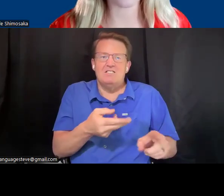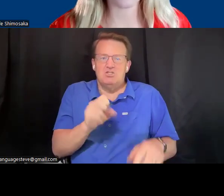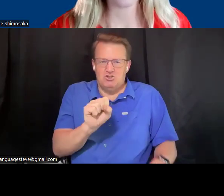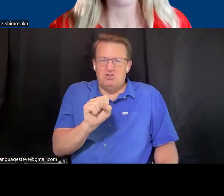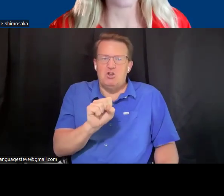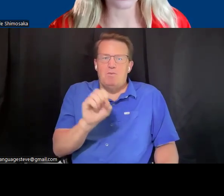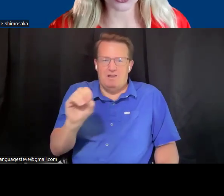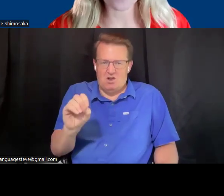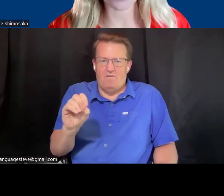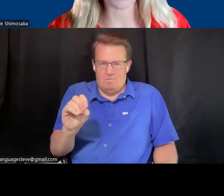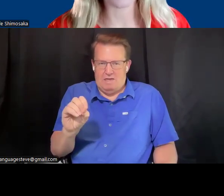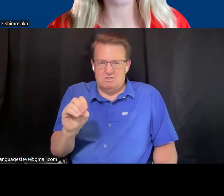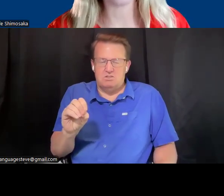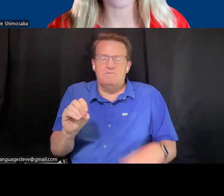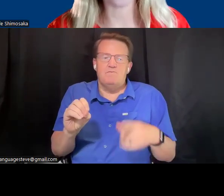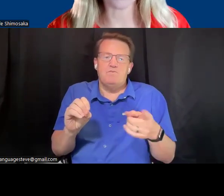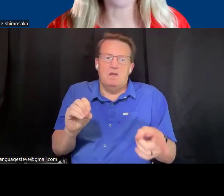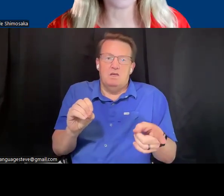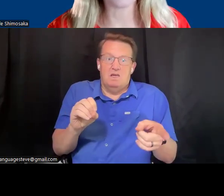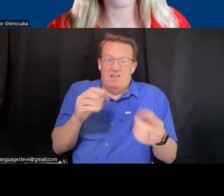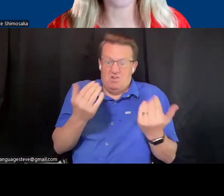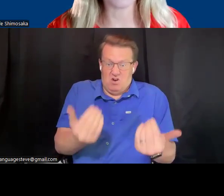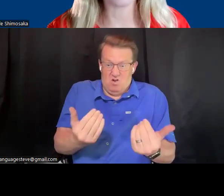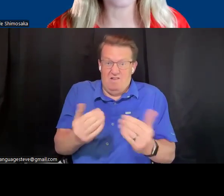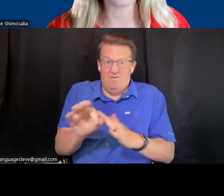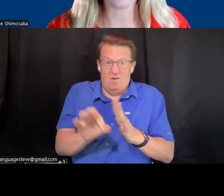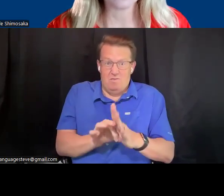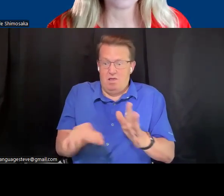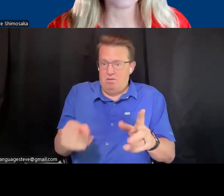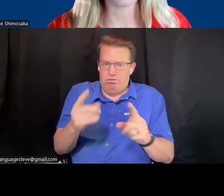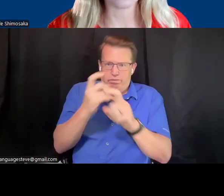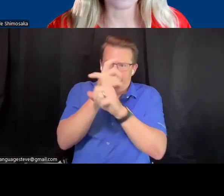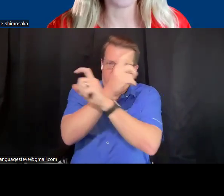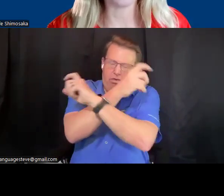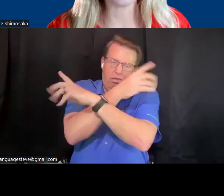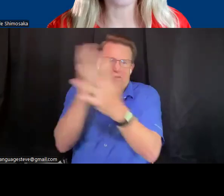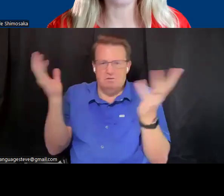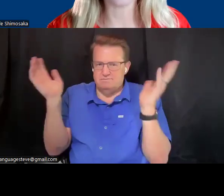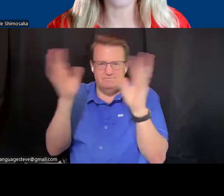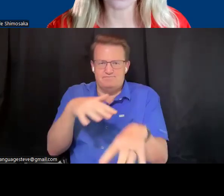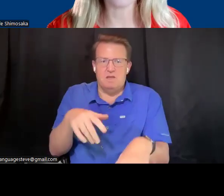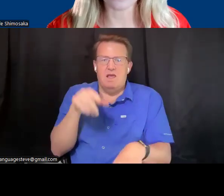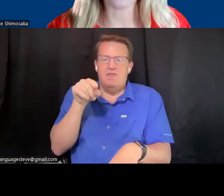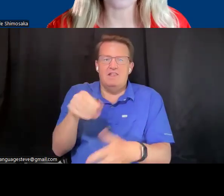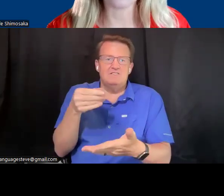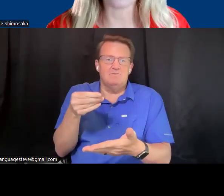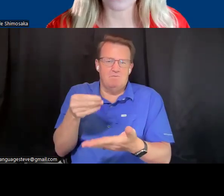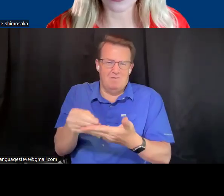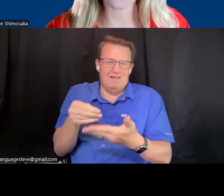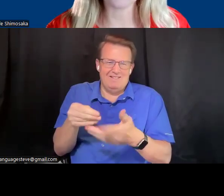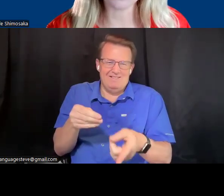overmatch. In the current formula, due to how complicated and complex it is, these dollars are not allocated